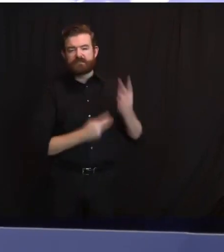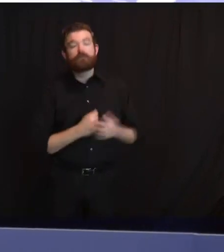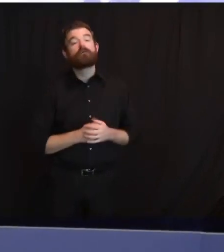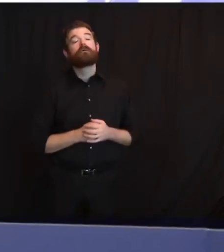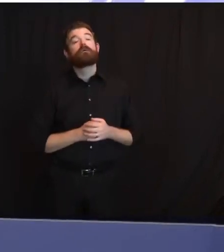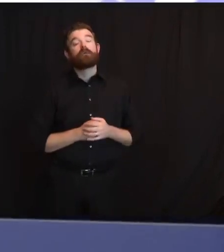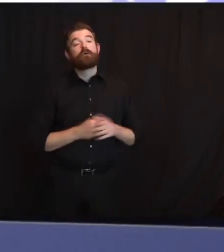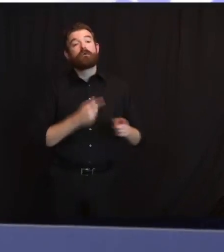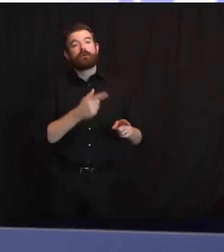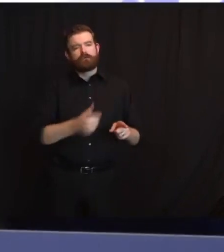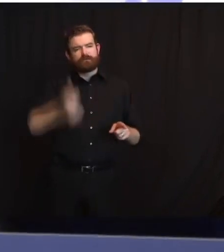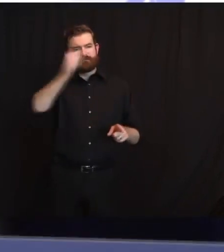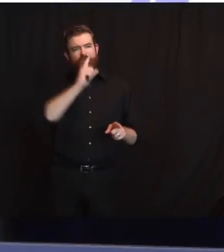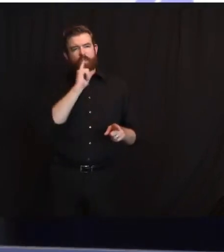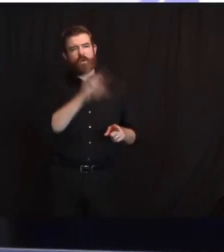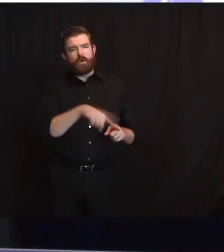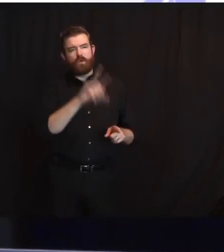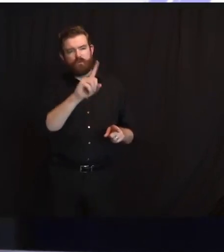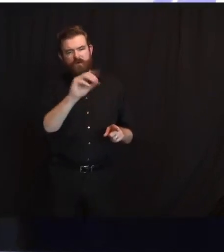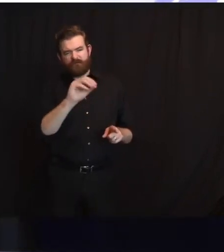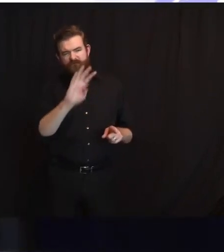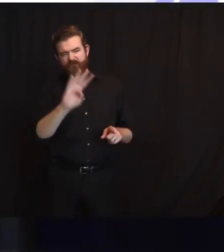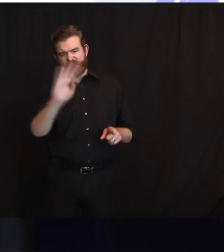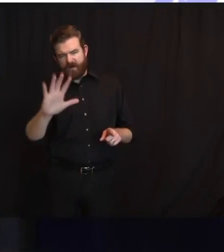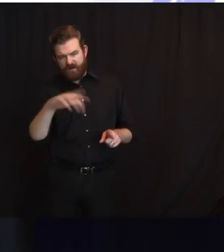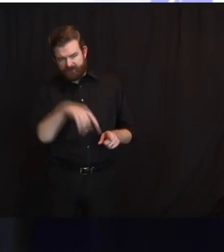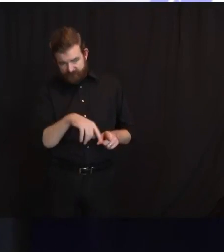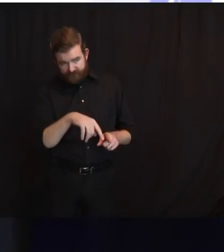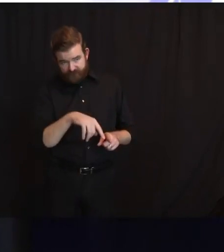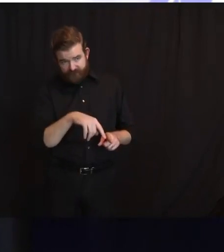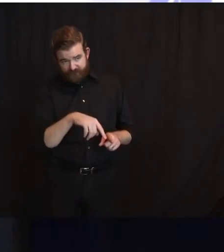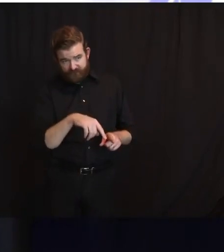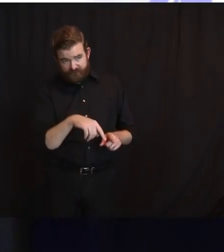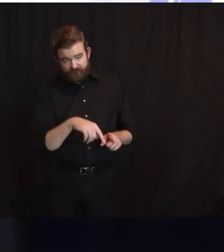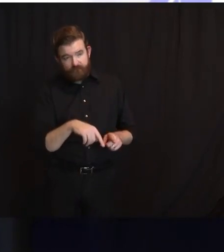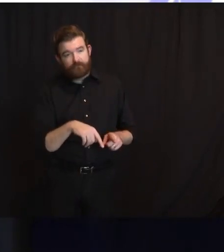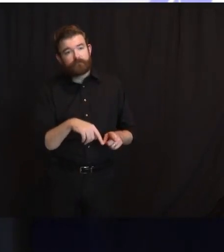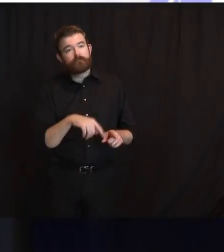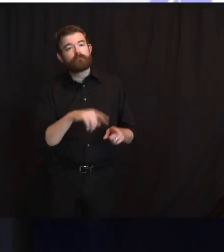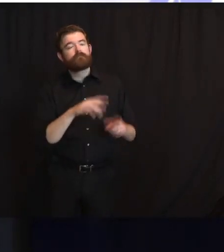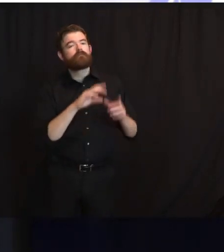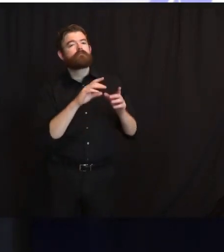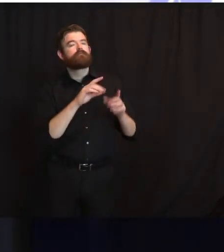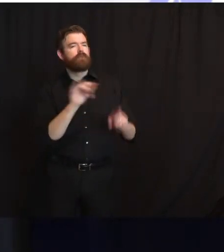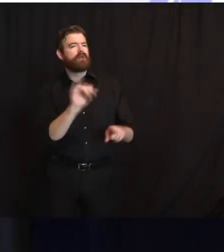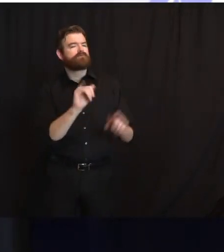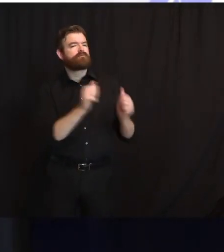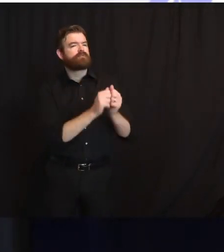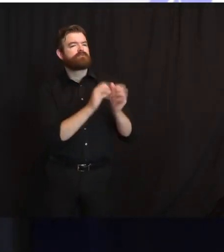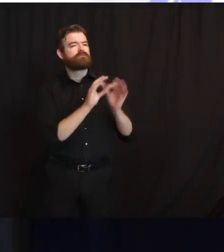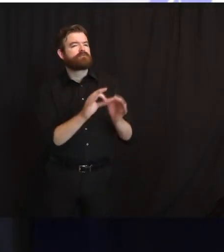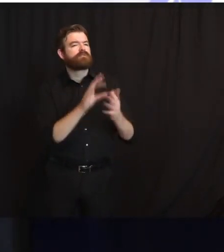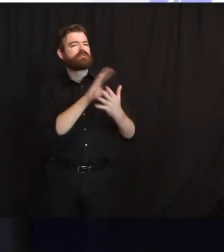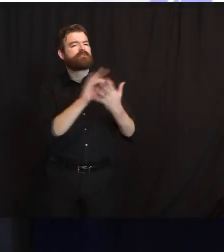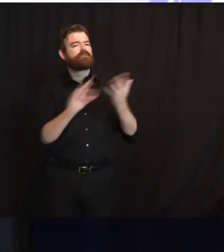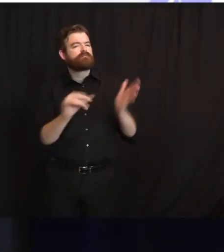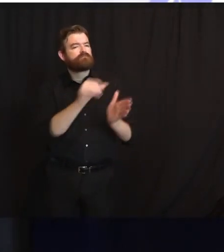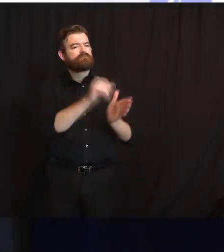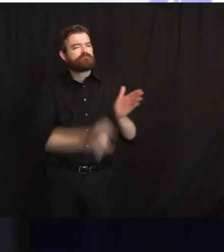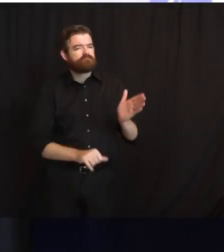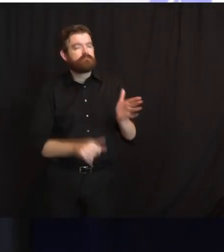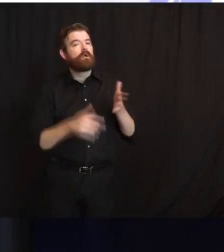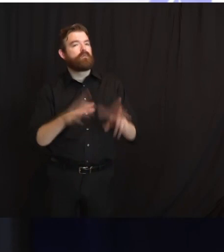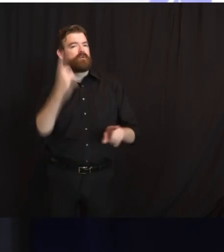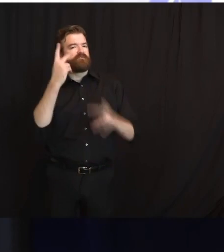identify, along with elective surgeries, visitation requirements, which allows a visitor. We